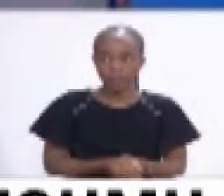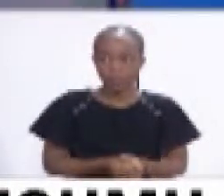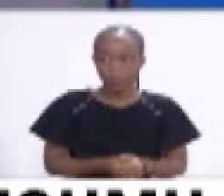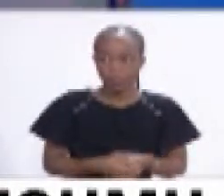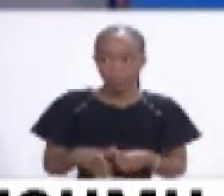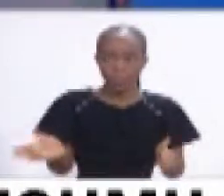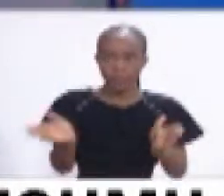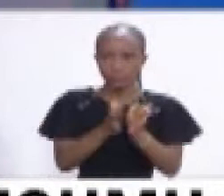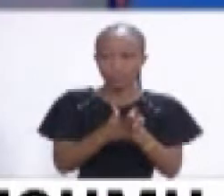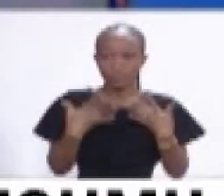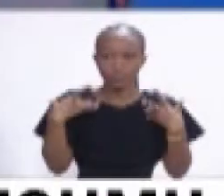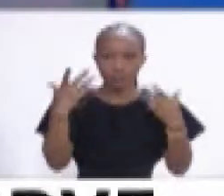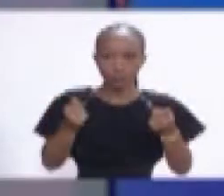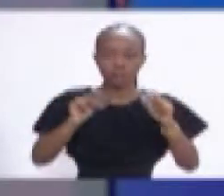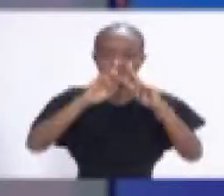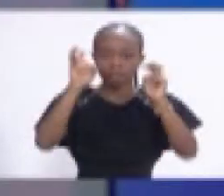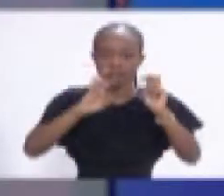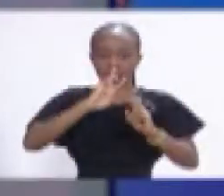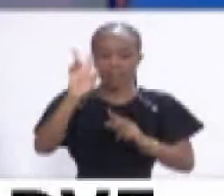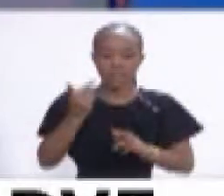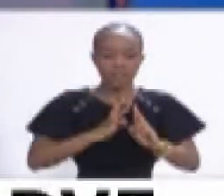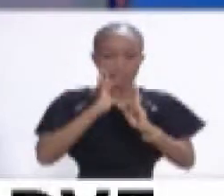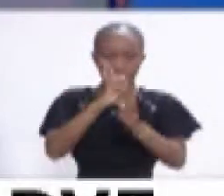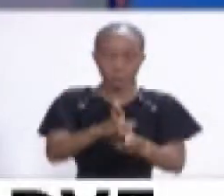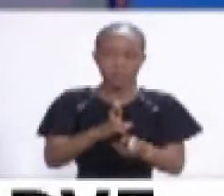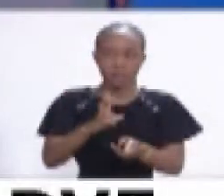Now, still with health matters, Kenya has recorded